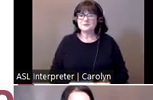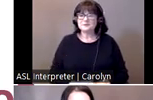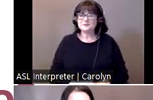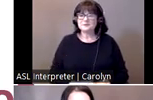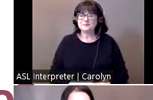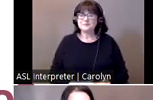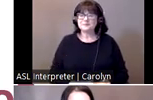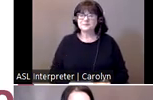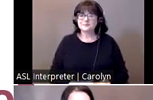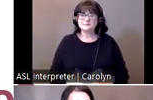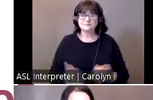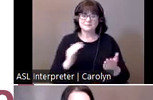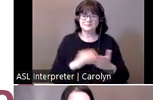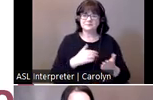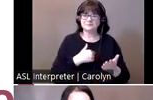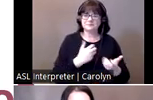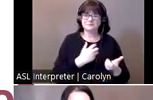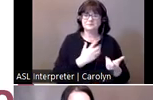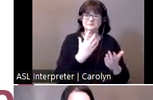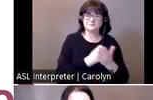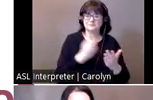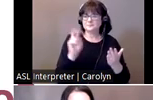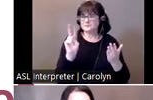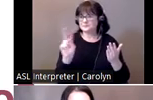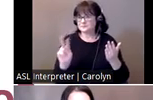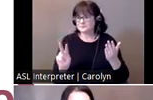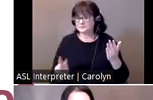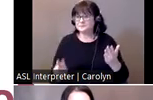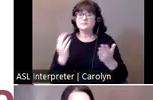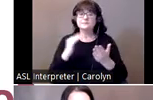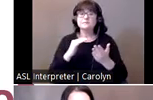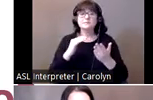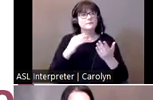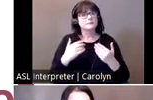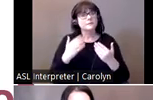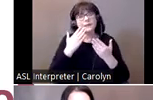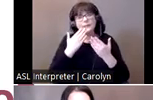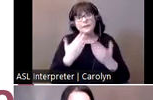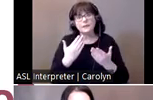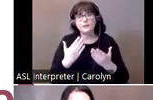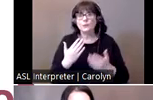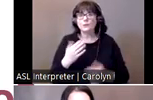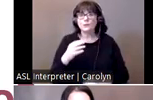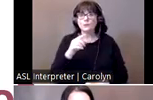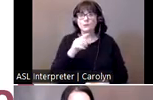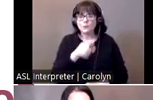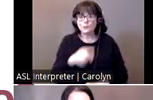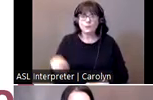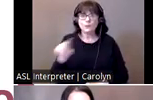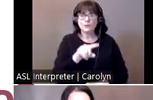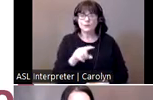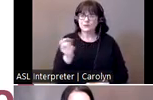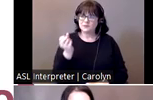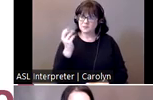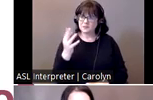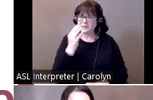take a moment, scroll through them, pick out a few highlights. But thank you so much for putting in a really large number of